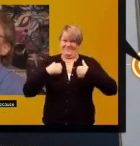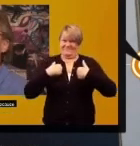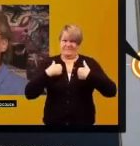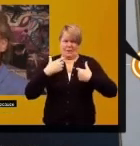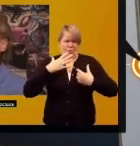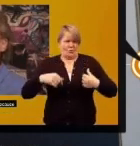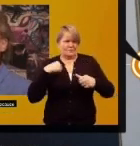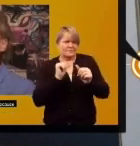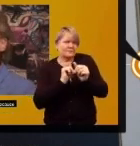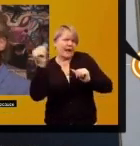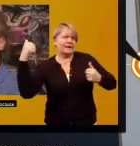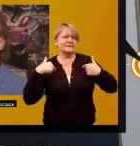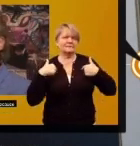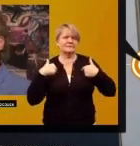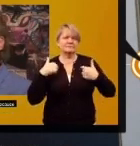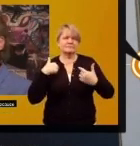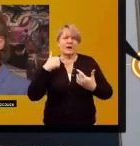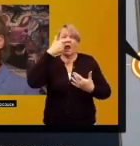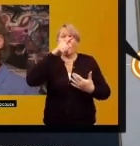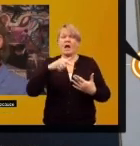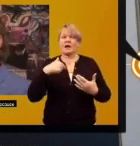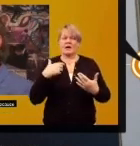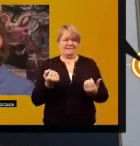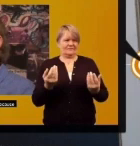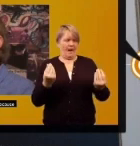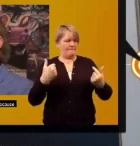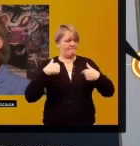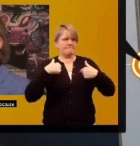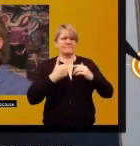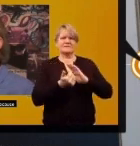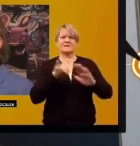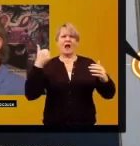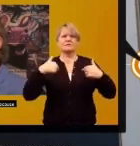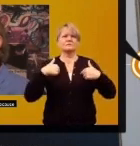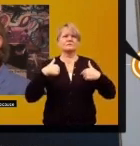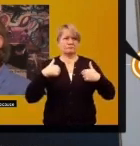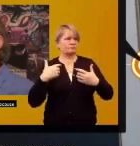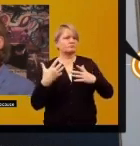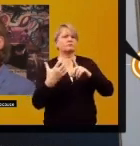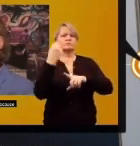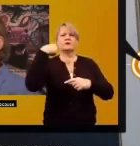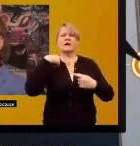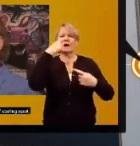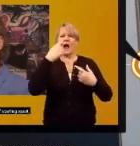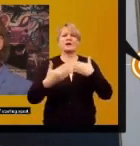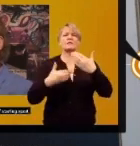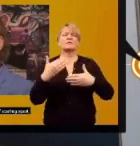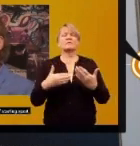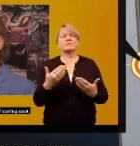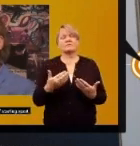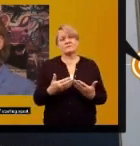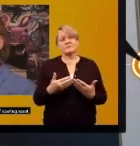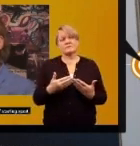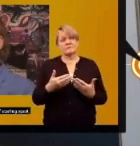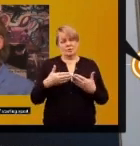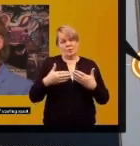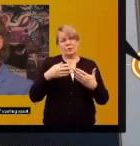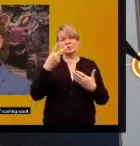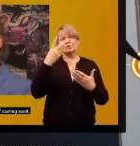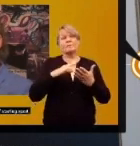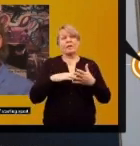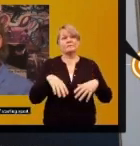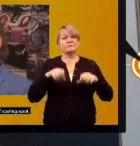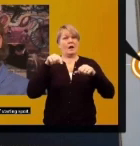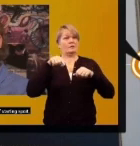to be the best, and I was lucky because I did seem to have the sort of talent to help me achieve